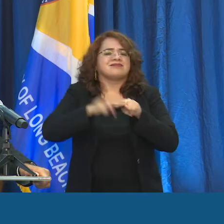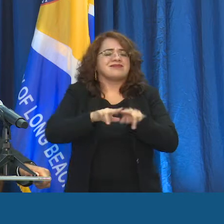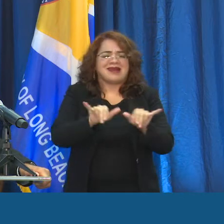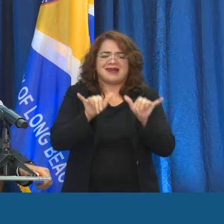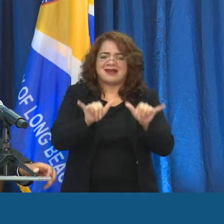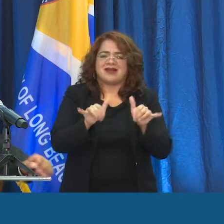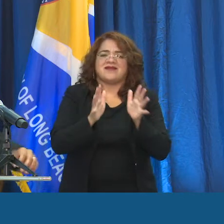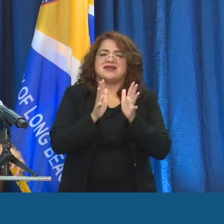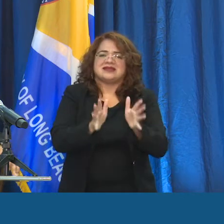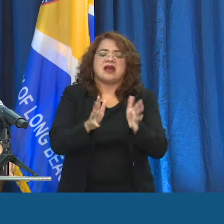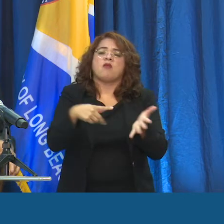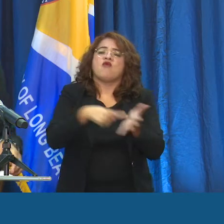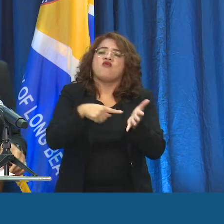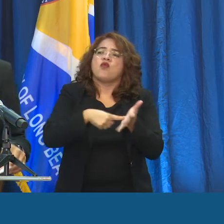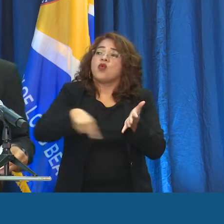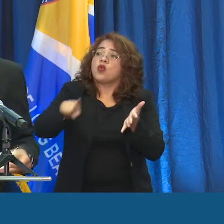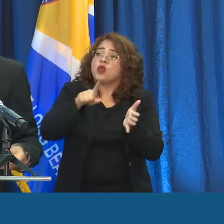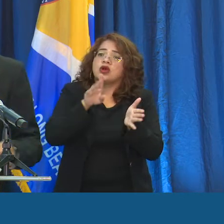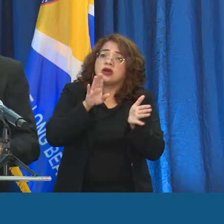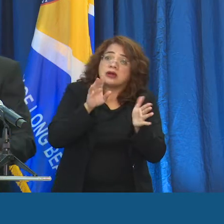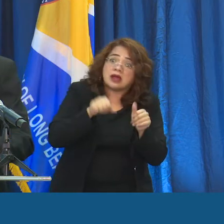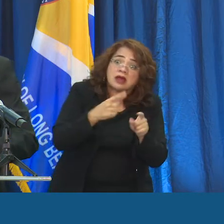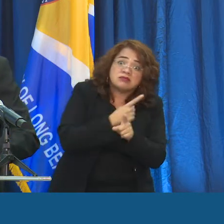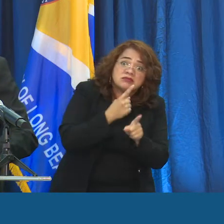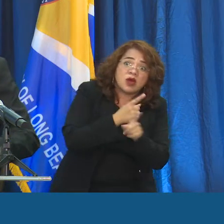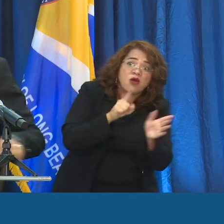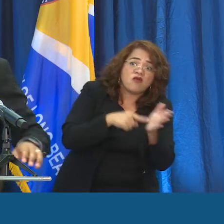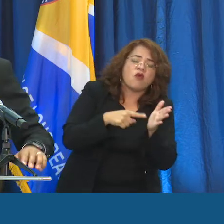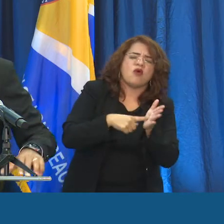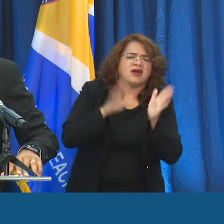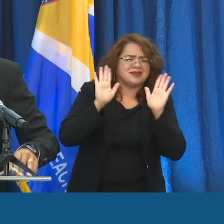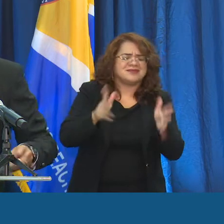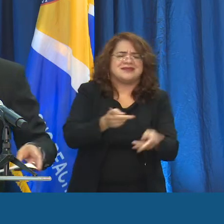fees in youth sports.